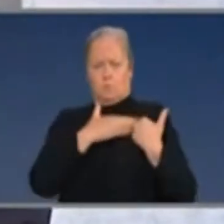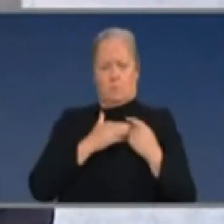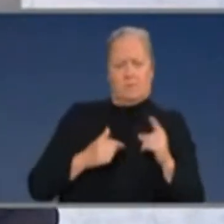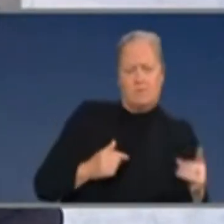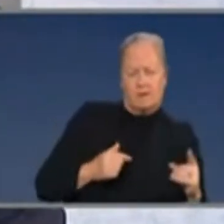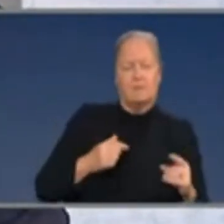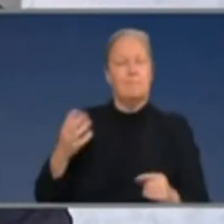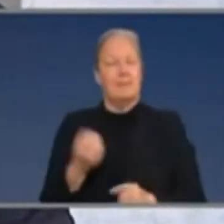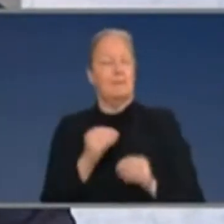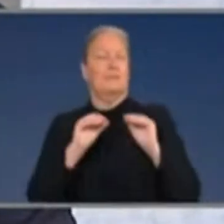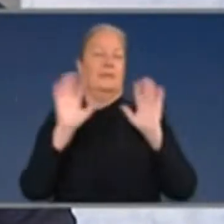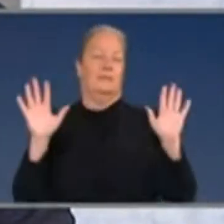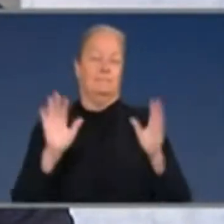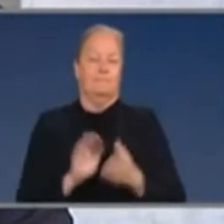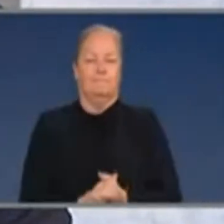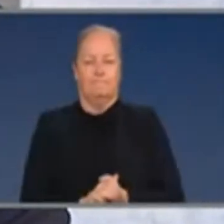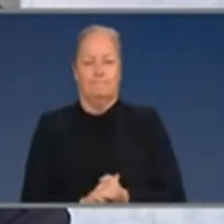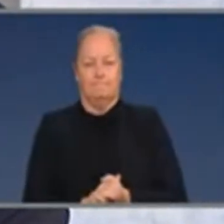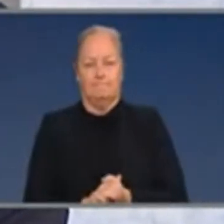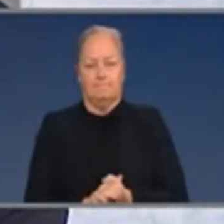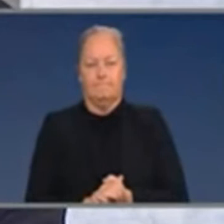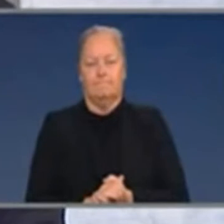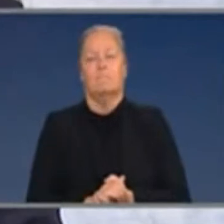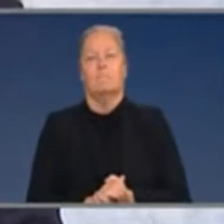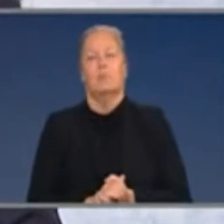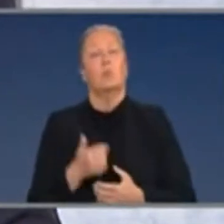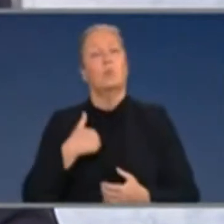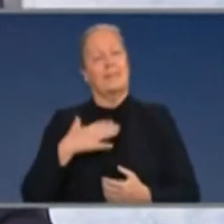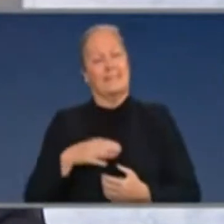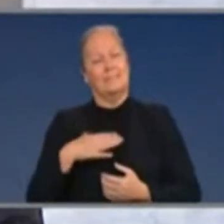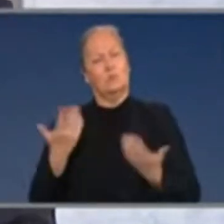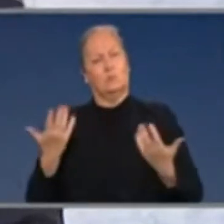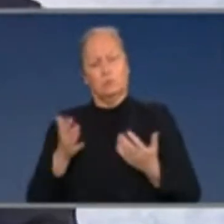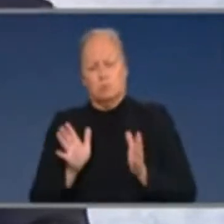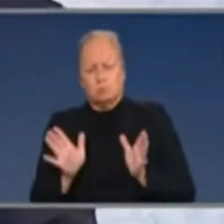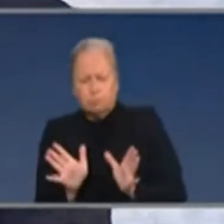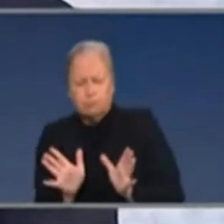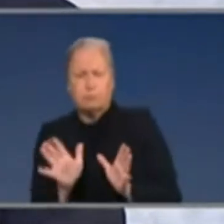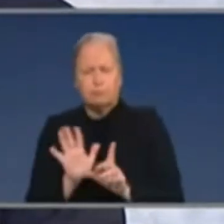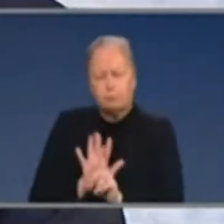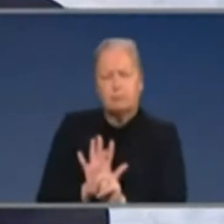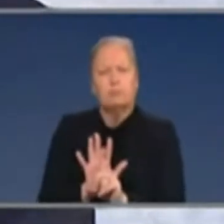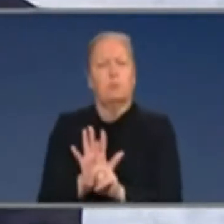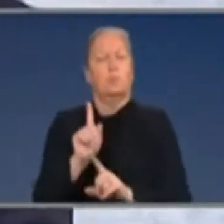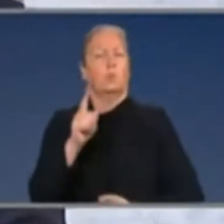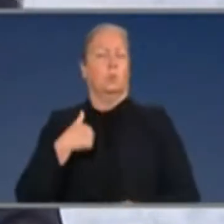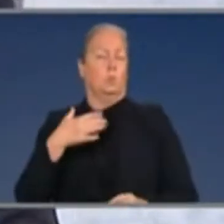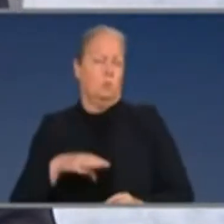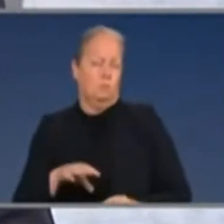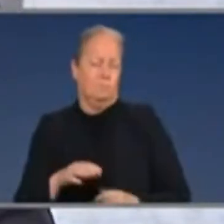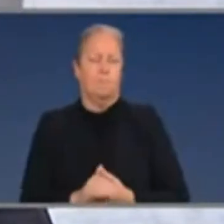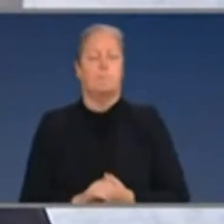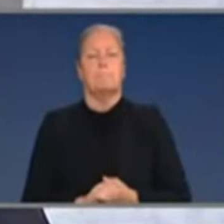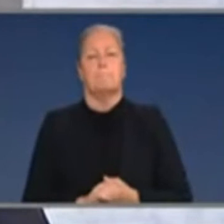is the further data that is needed to drive the whole process. And there are some serious weaknesses when it comes to the intelligence and information that we